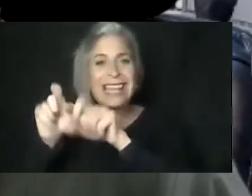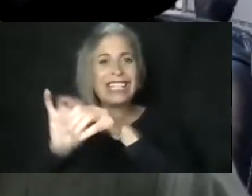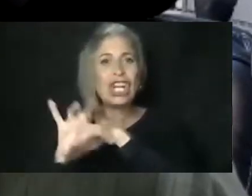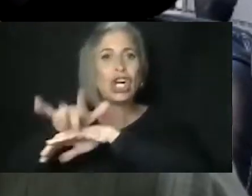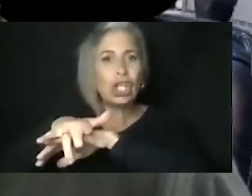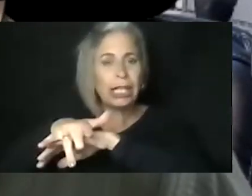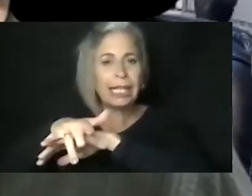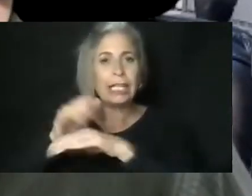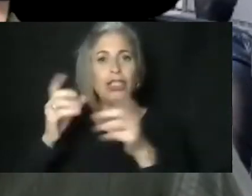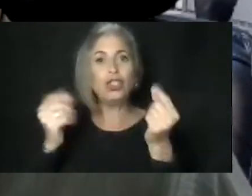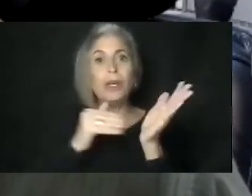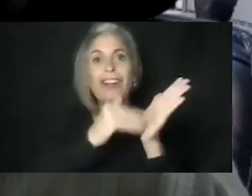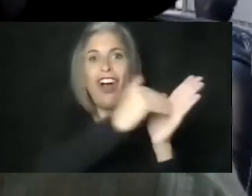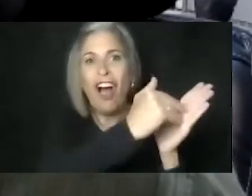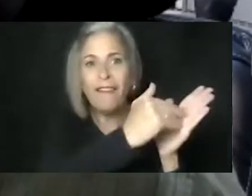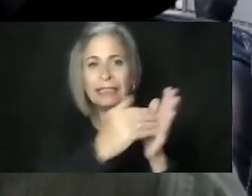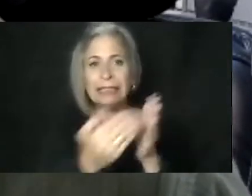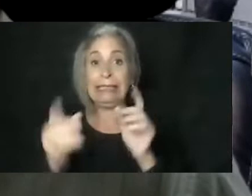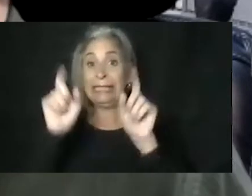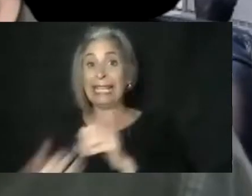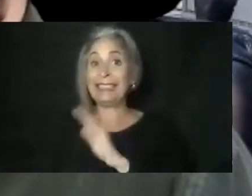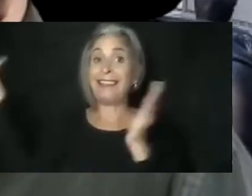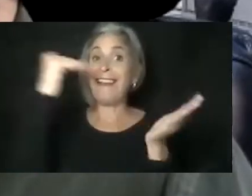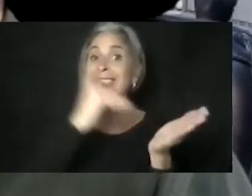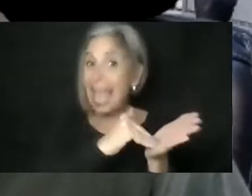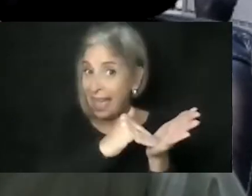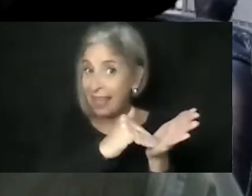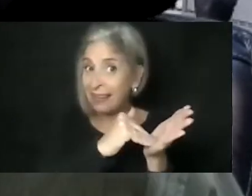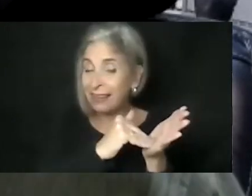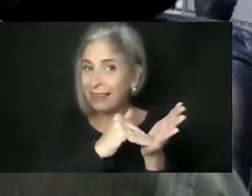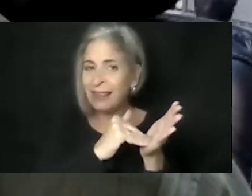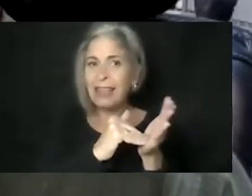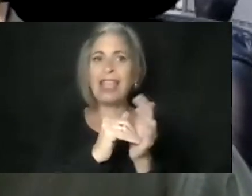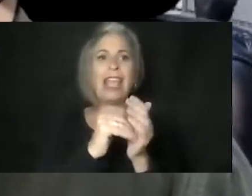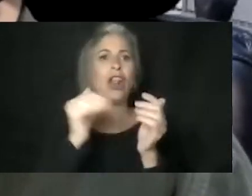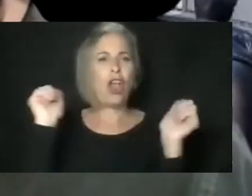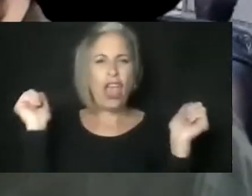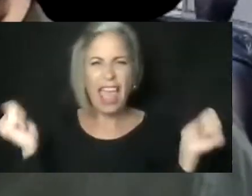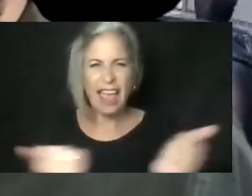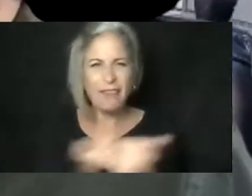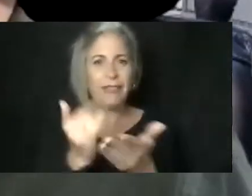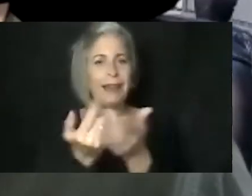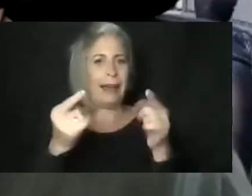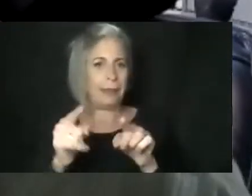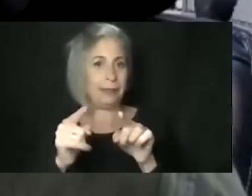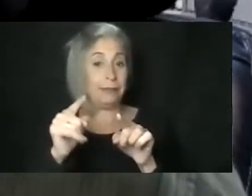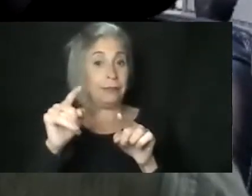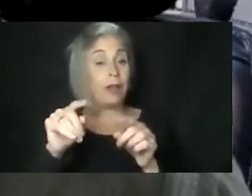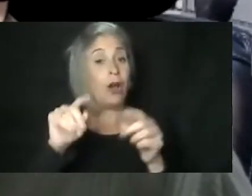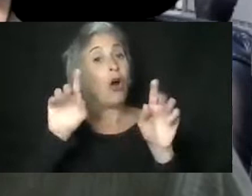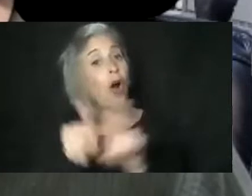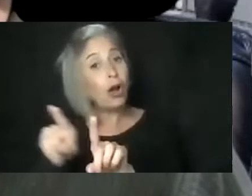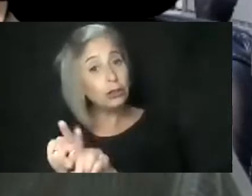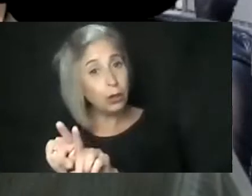be done often, so that retesting becomes possible, and all of those things. And on the other side of it,